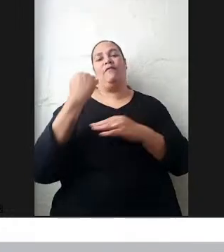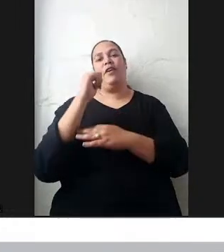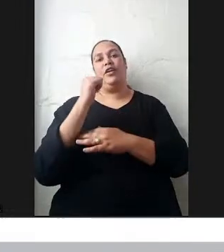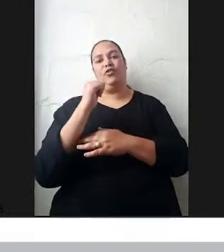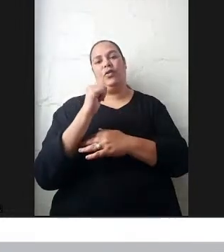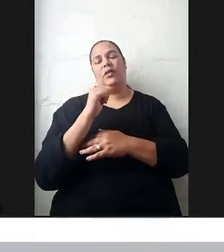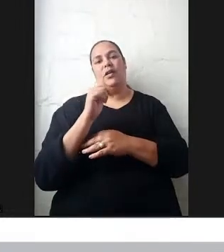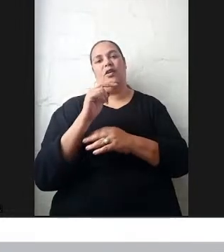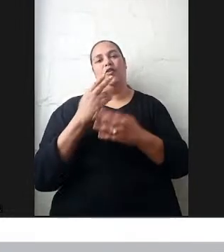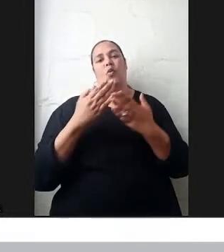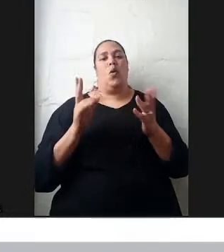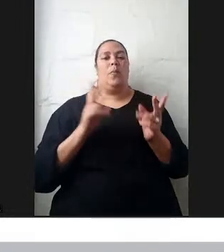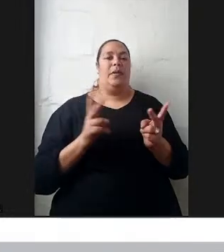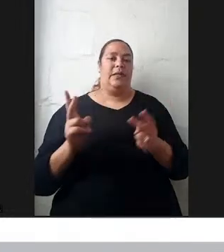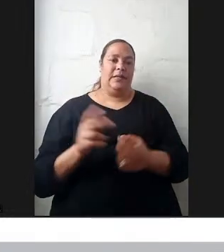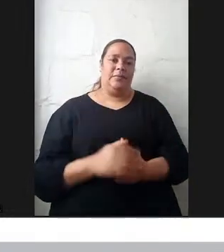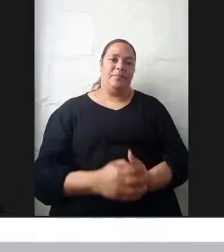reopening.